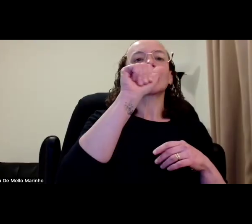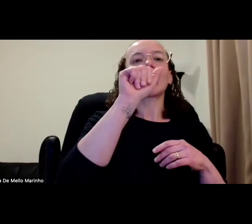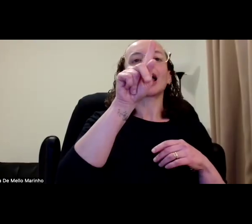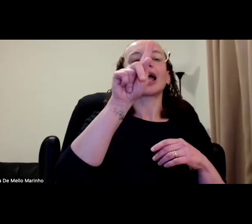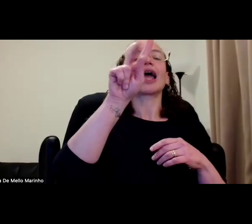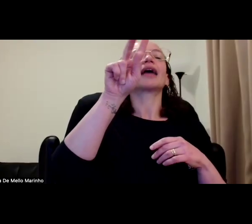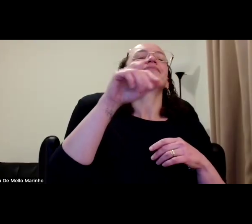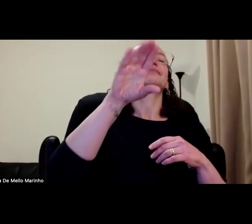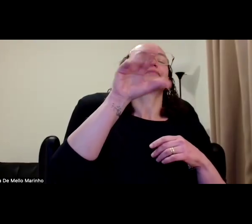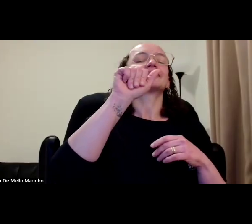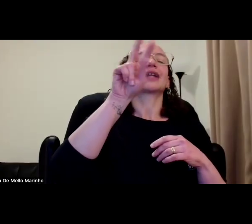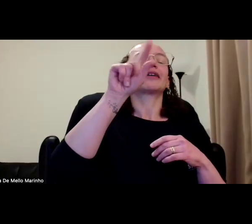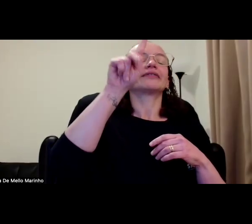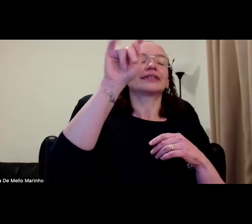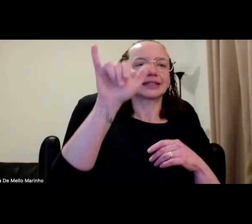So the first one,